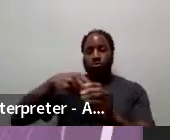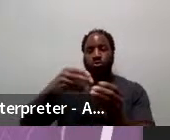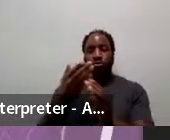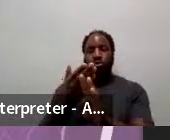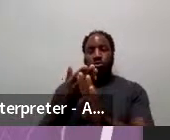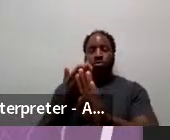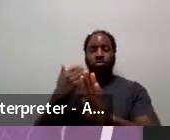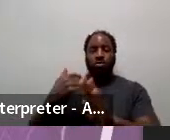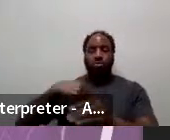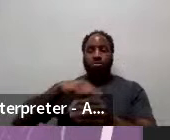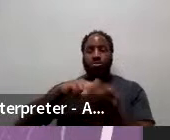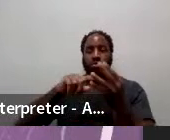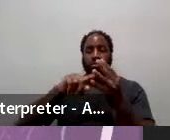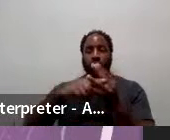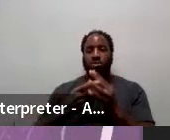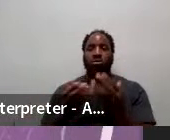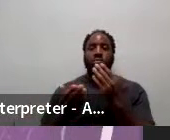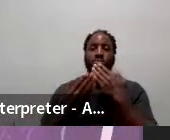your patience.